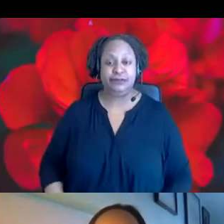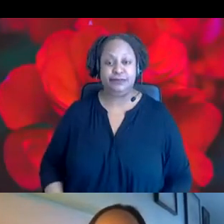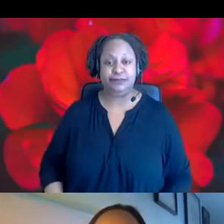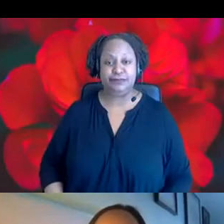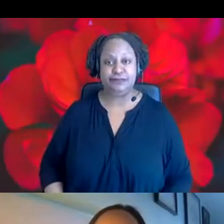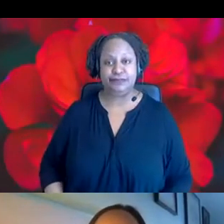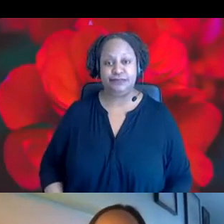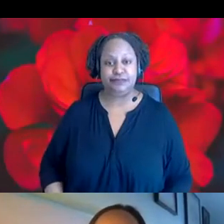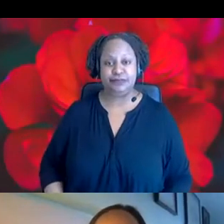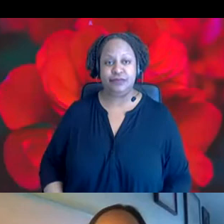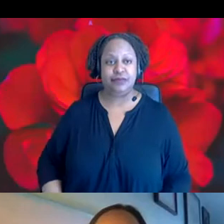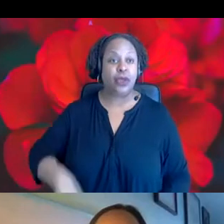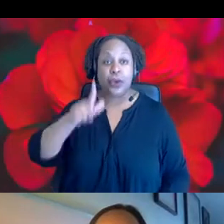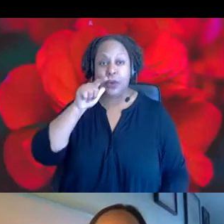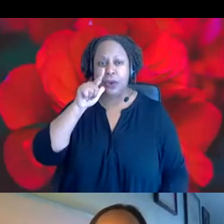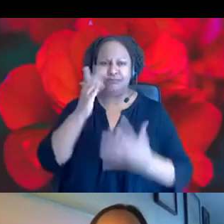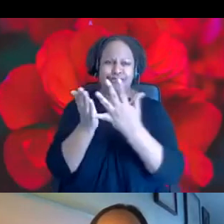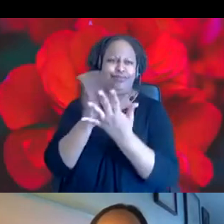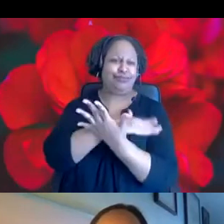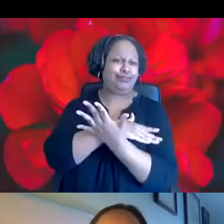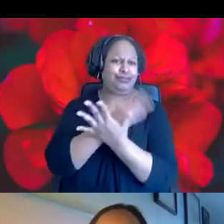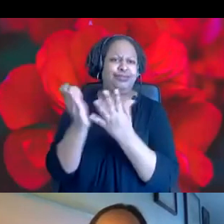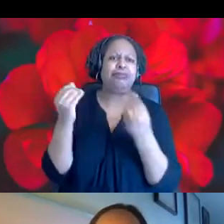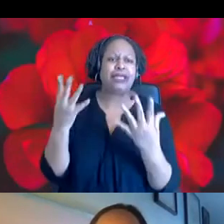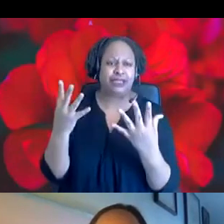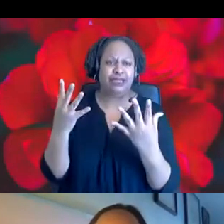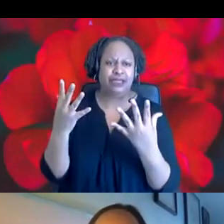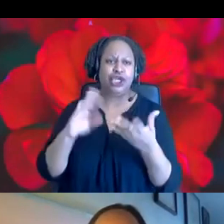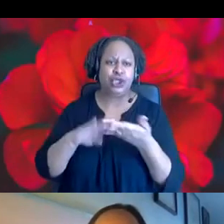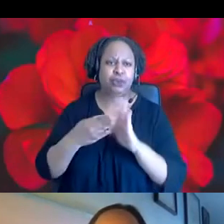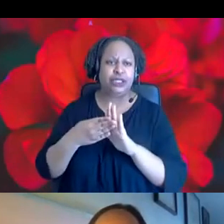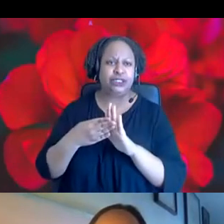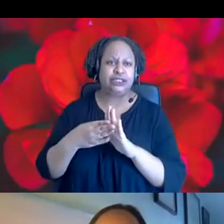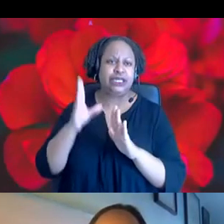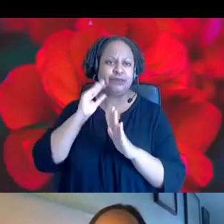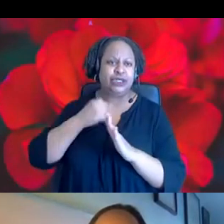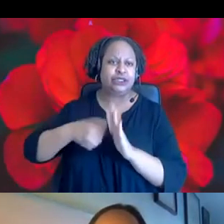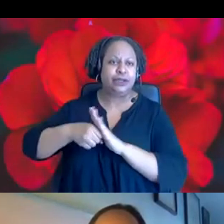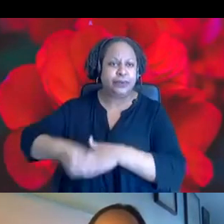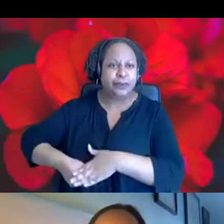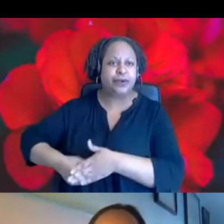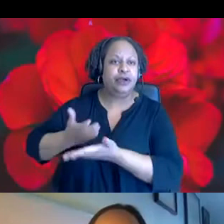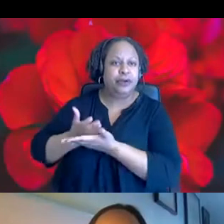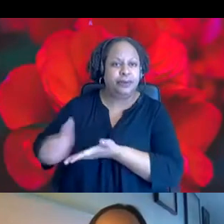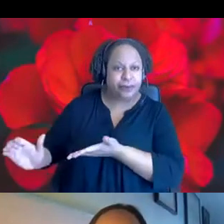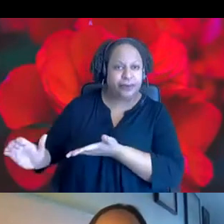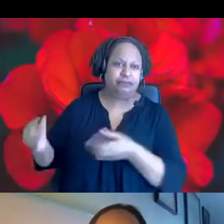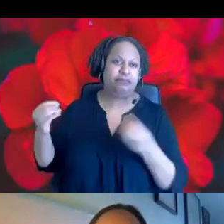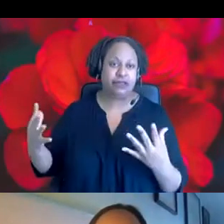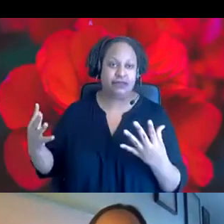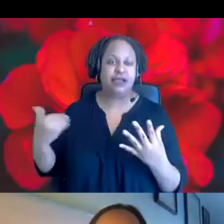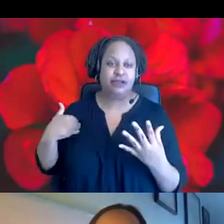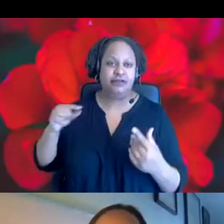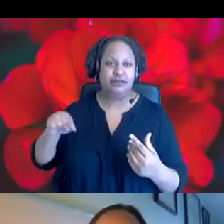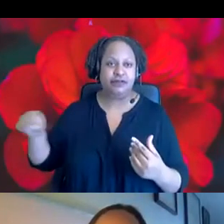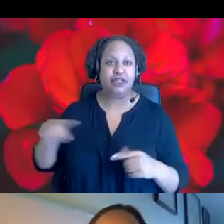a very broad spectrum because there are a lot of communities who haven't been given the space before. There are a lot of